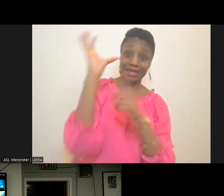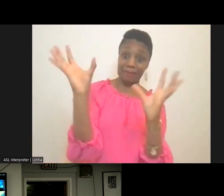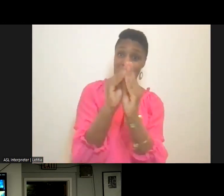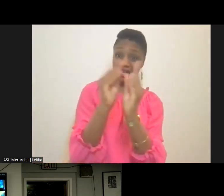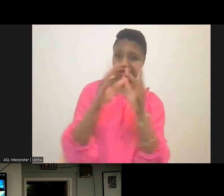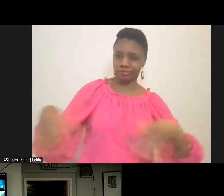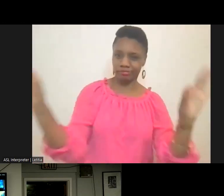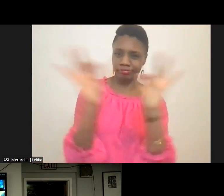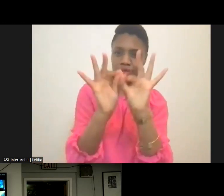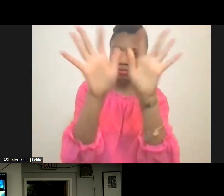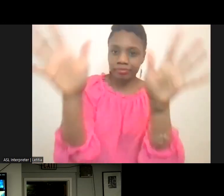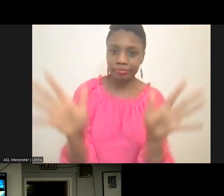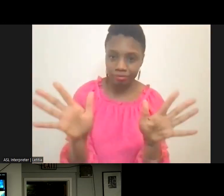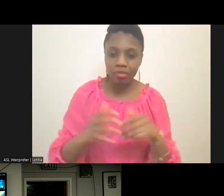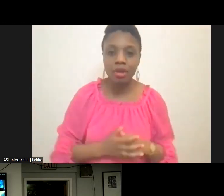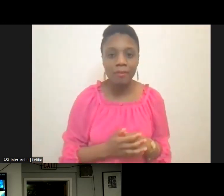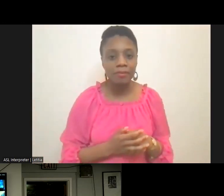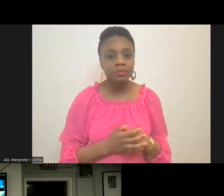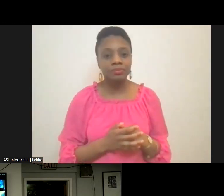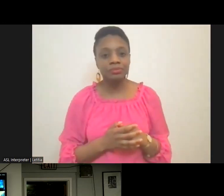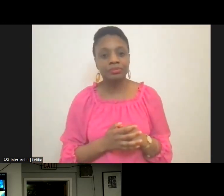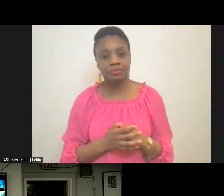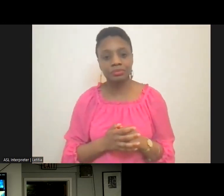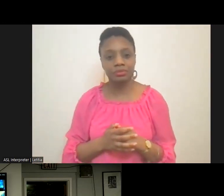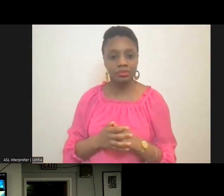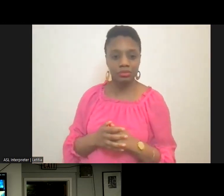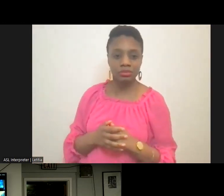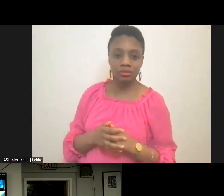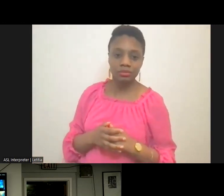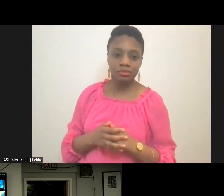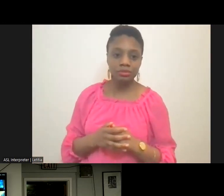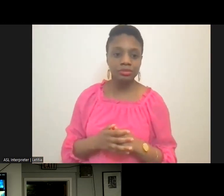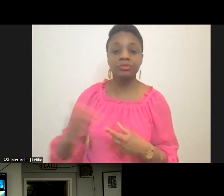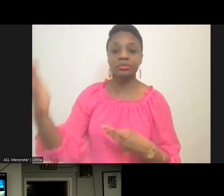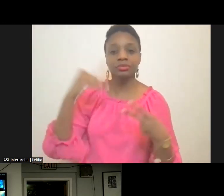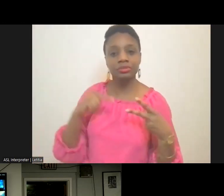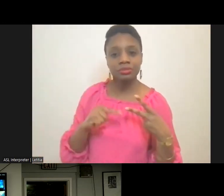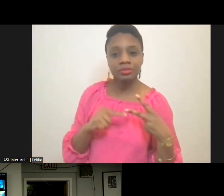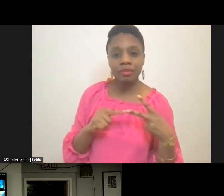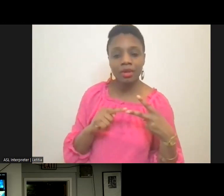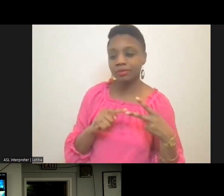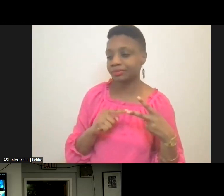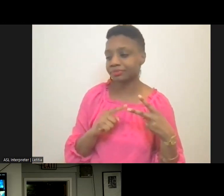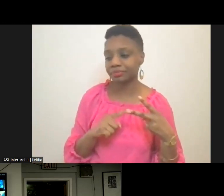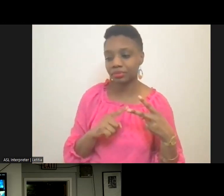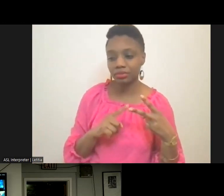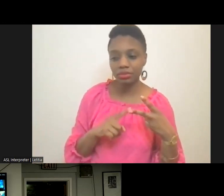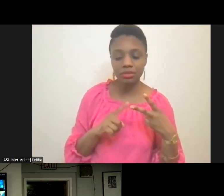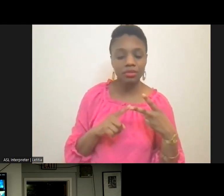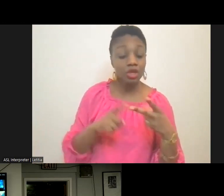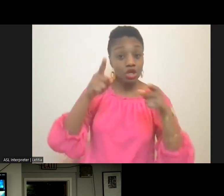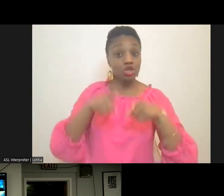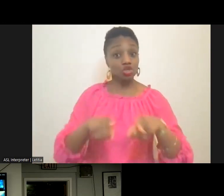But also, I want to just say something else that might be really helpful is to, in some of these